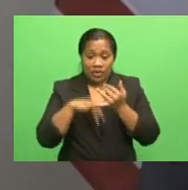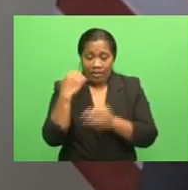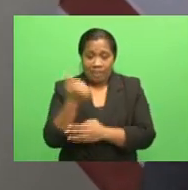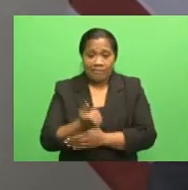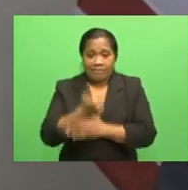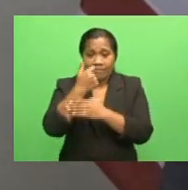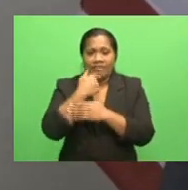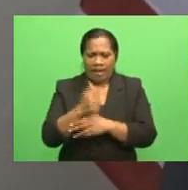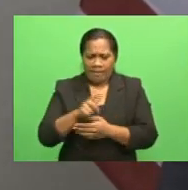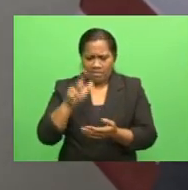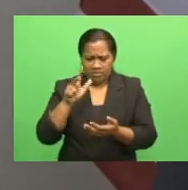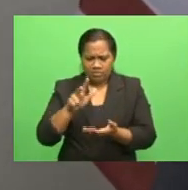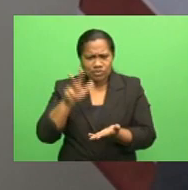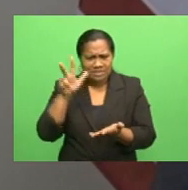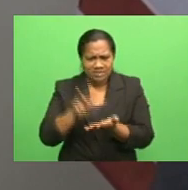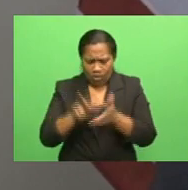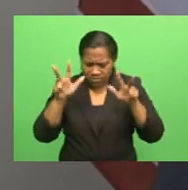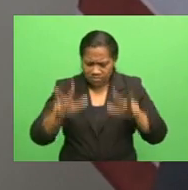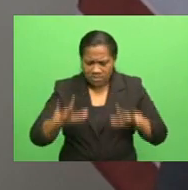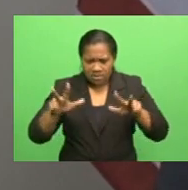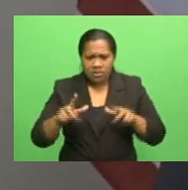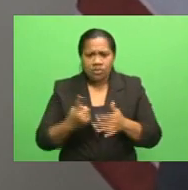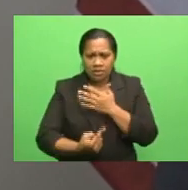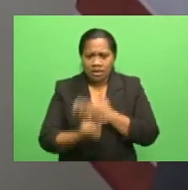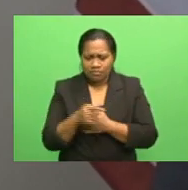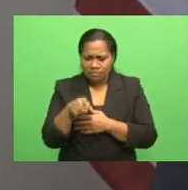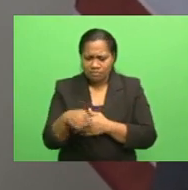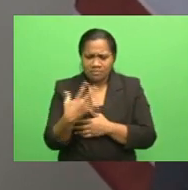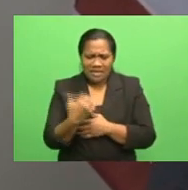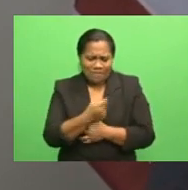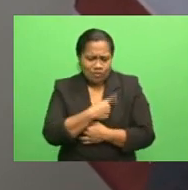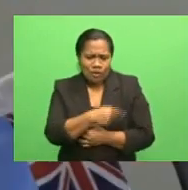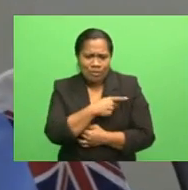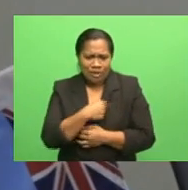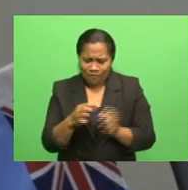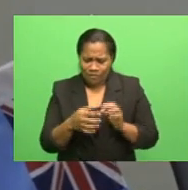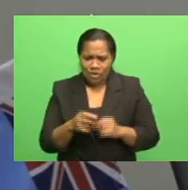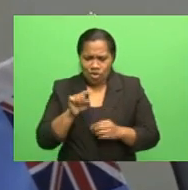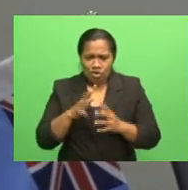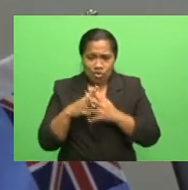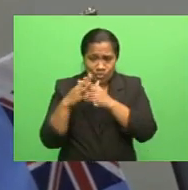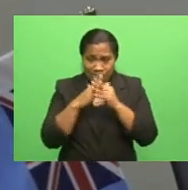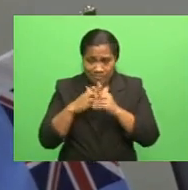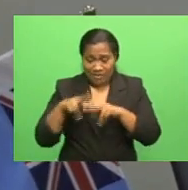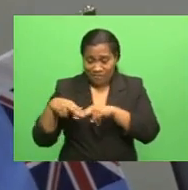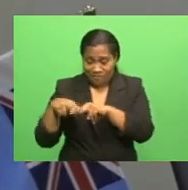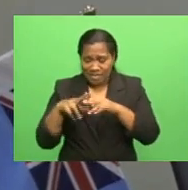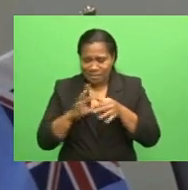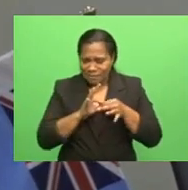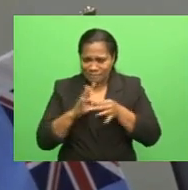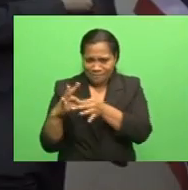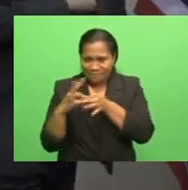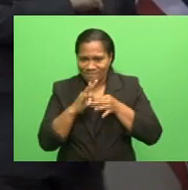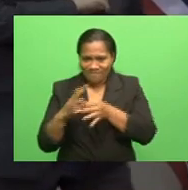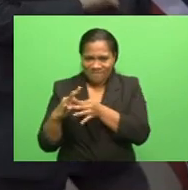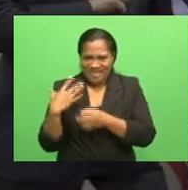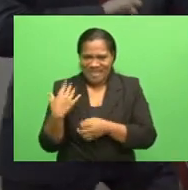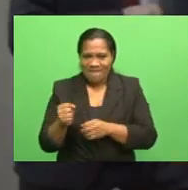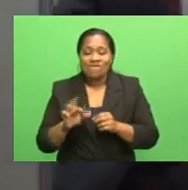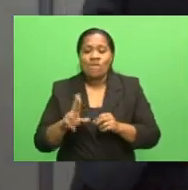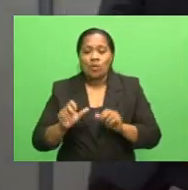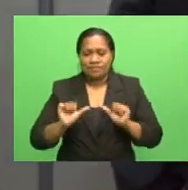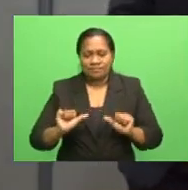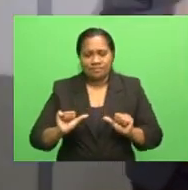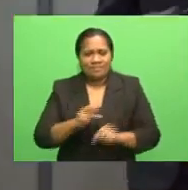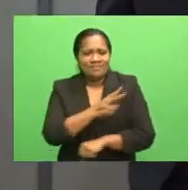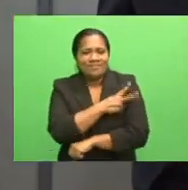signing signifies the common aspirations and commitment that the United States and Fiji share on defense and security.